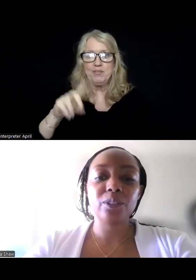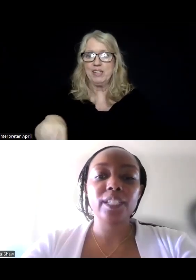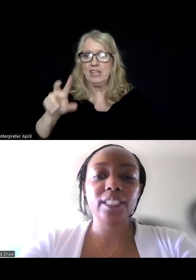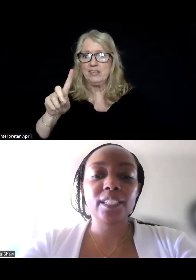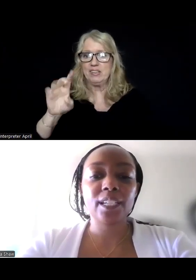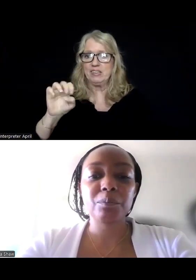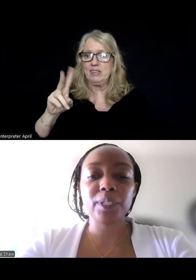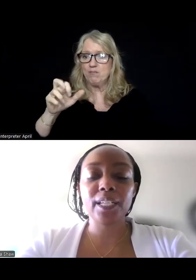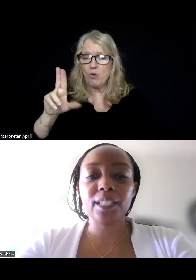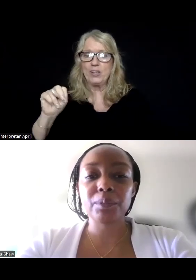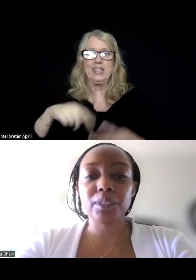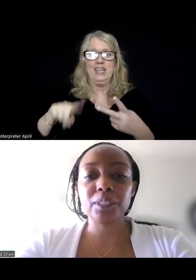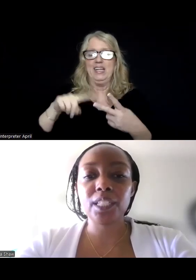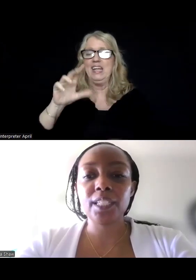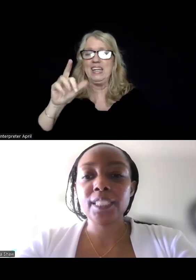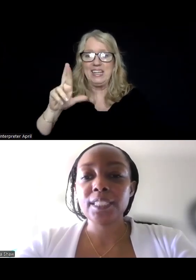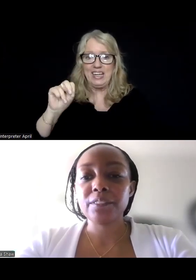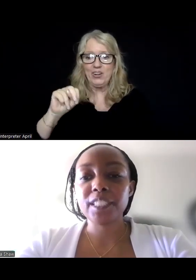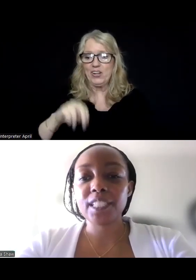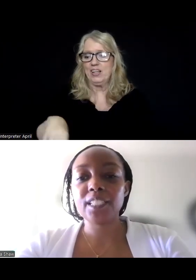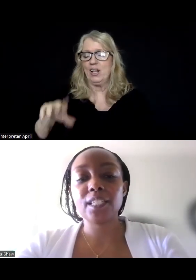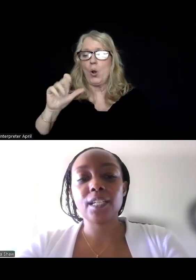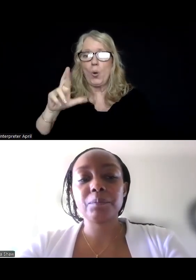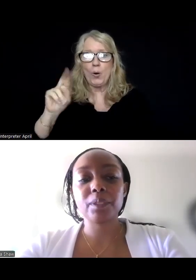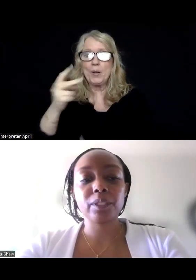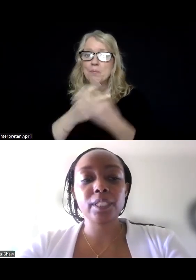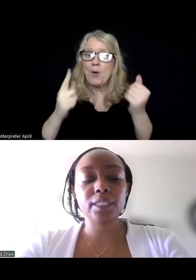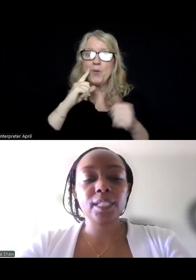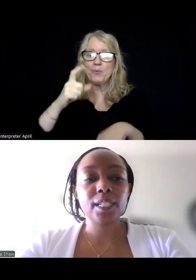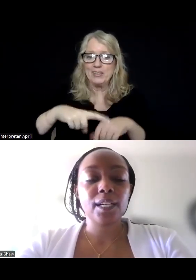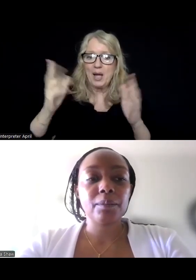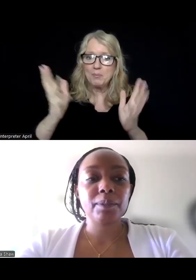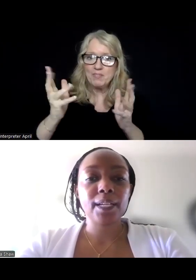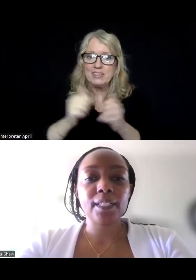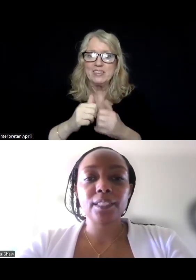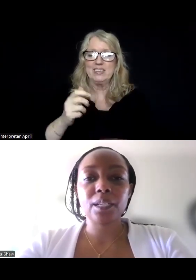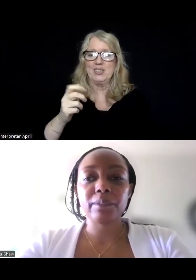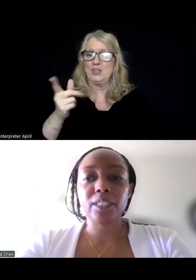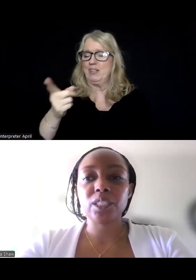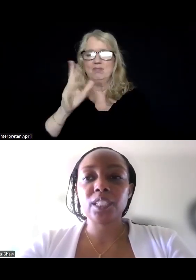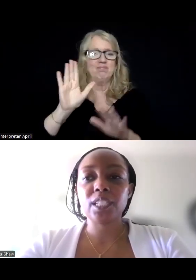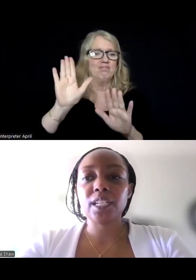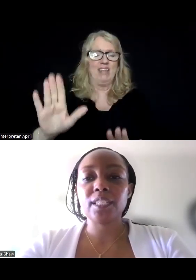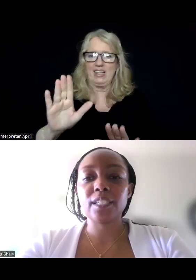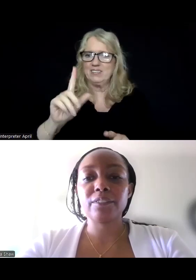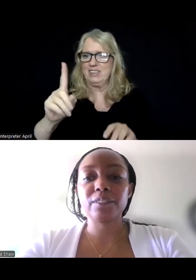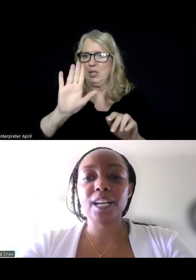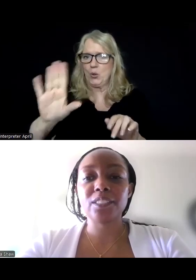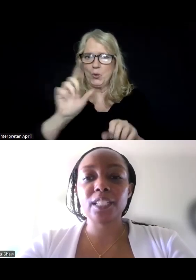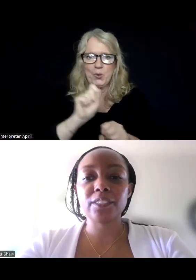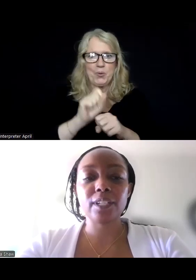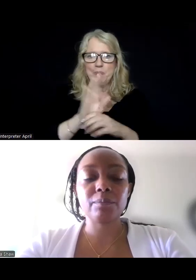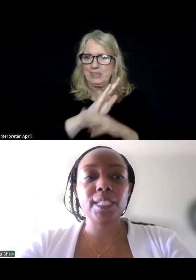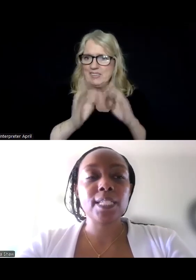Carrie, Lauren. We had the opportunity to visit Lauren's excellent operation, and